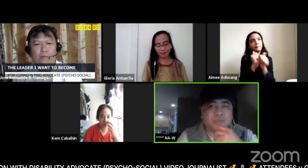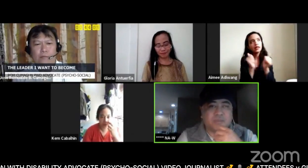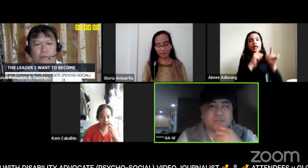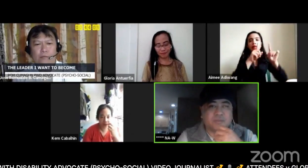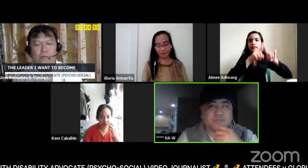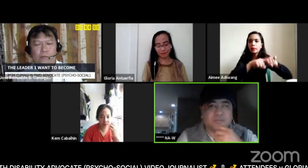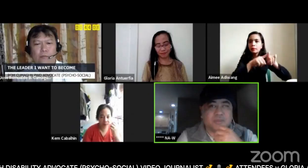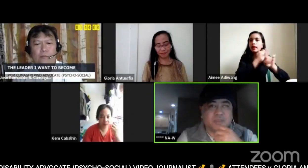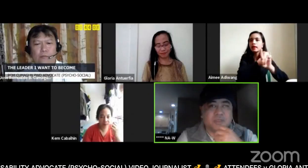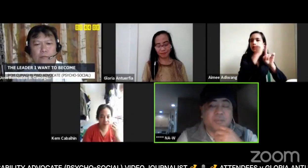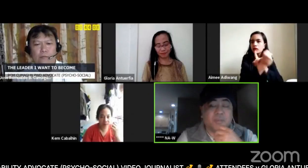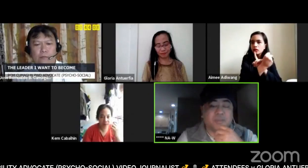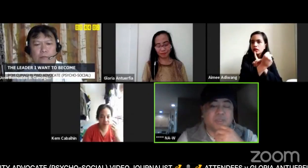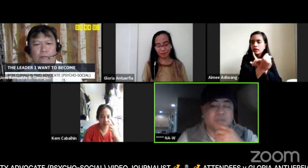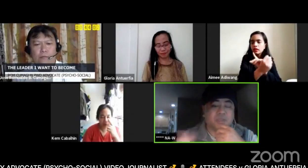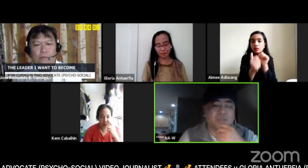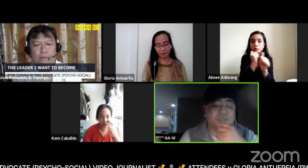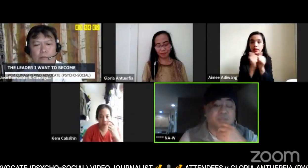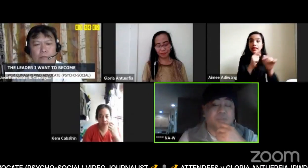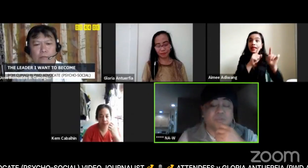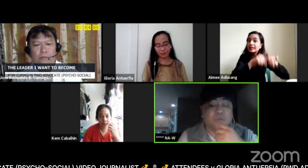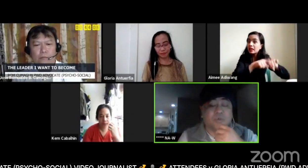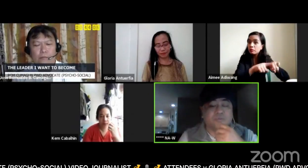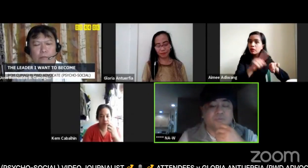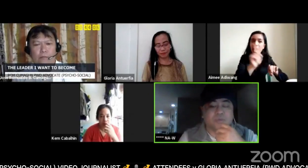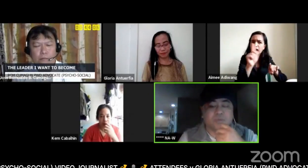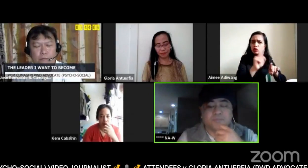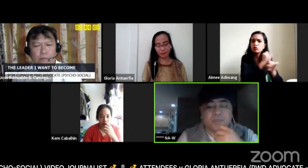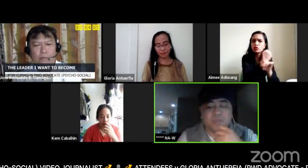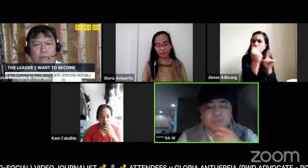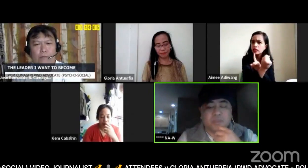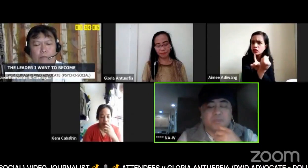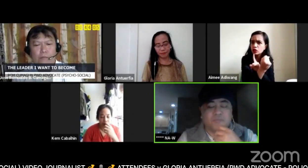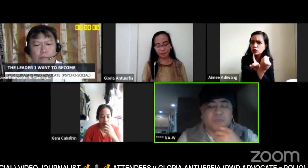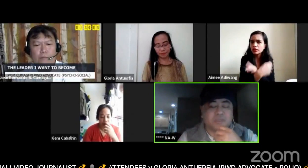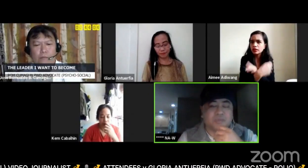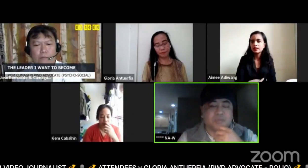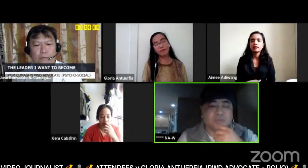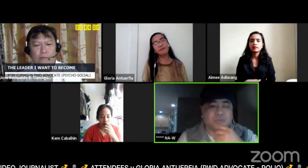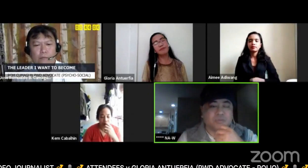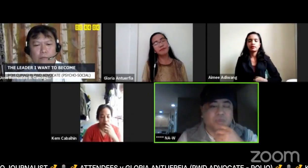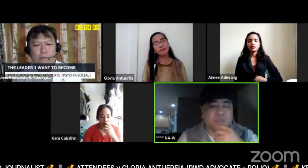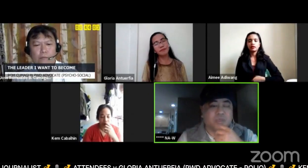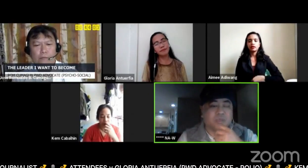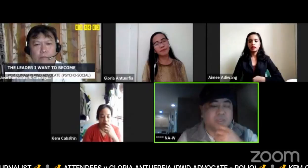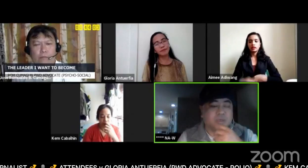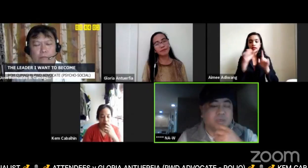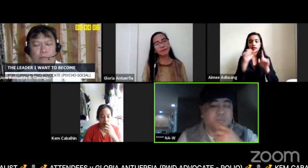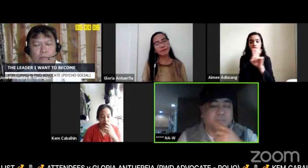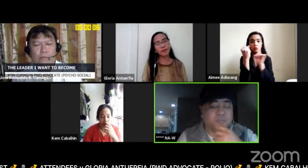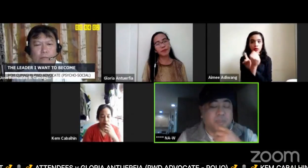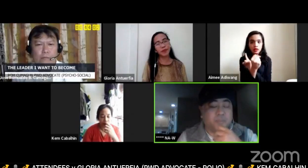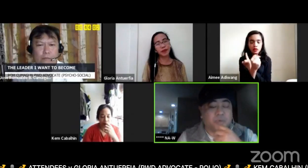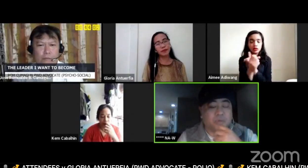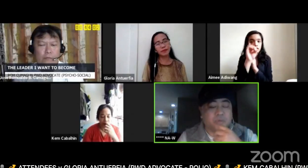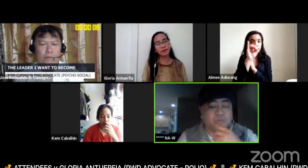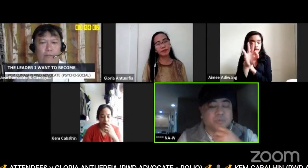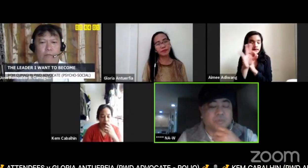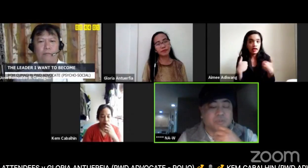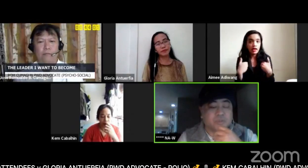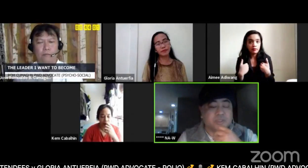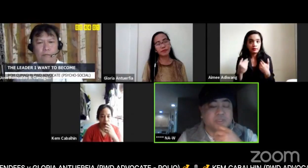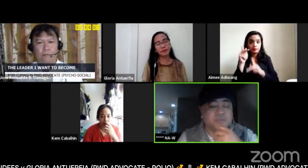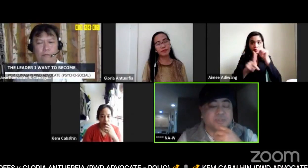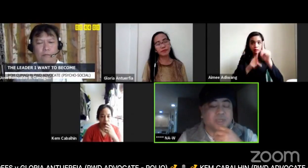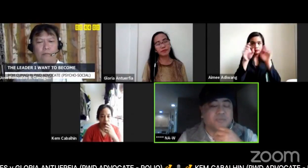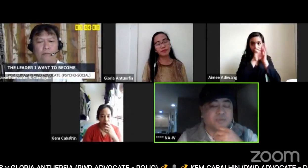If in a, meaning depende what the situation calls for. If in a situation where there are people who